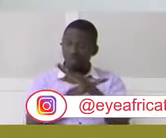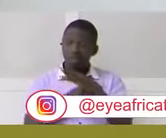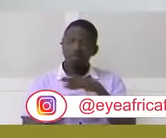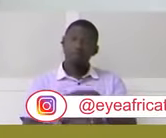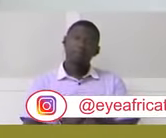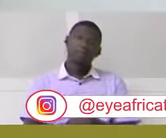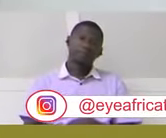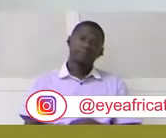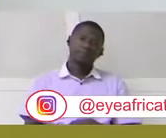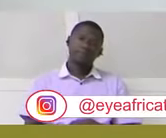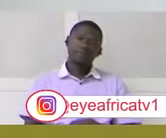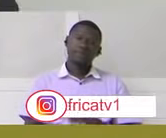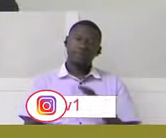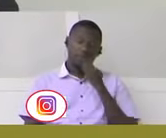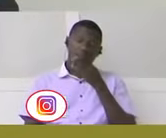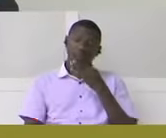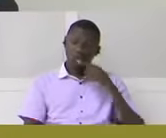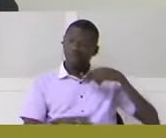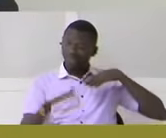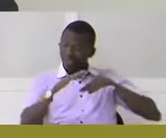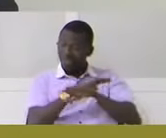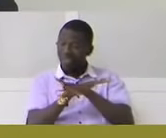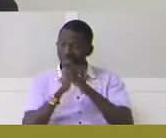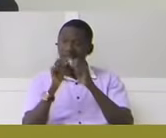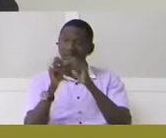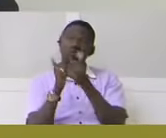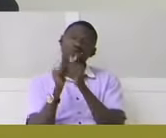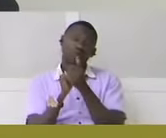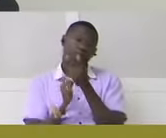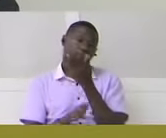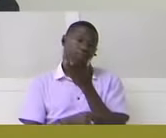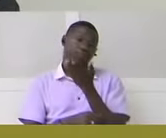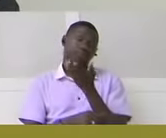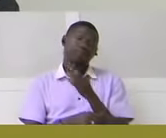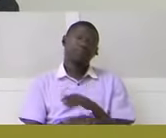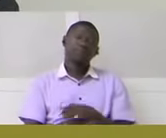to ninjale. And it was inside the shop.